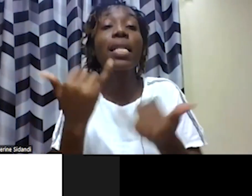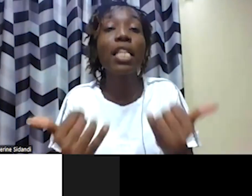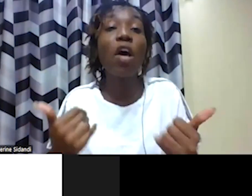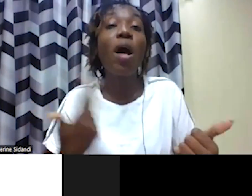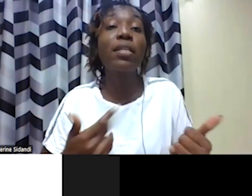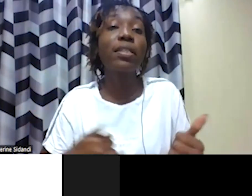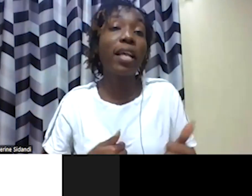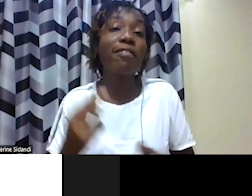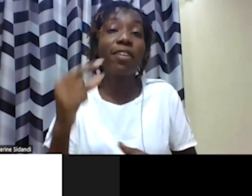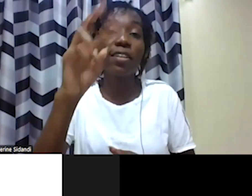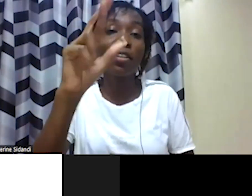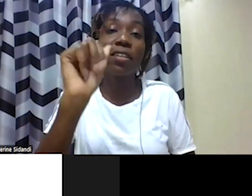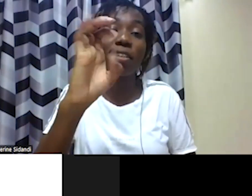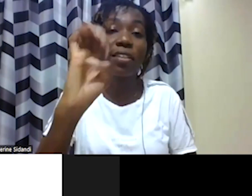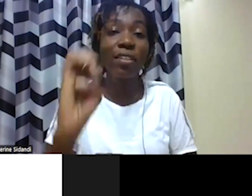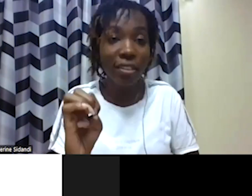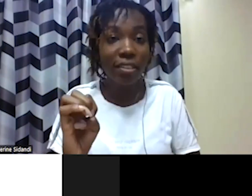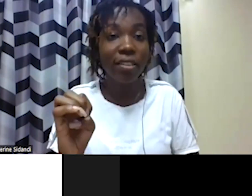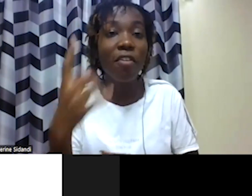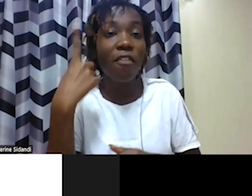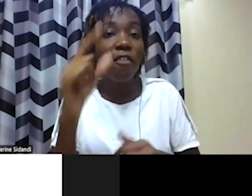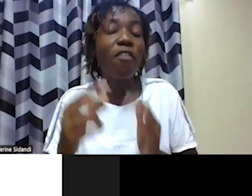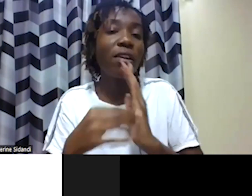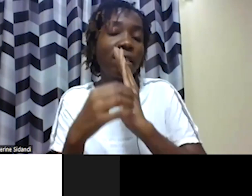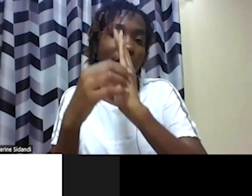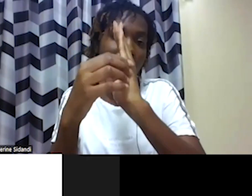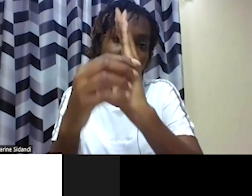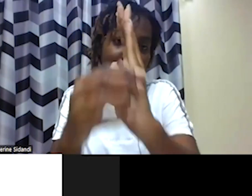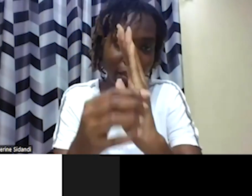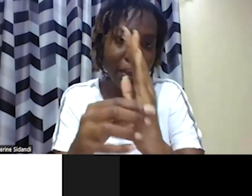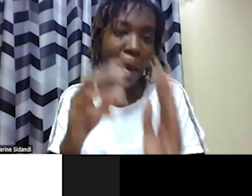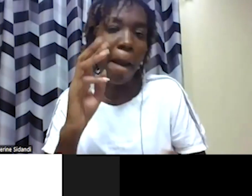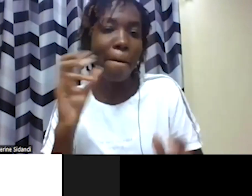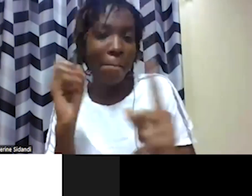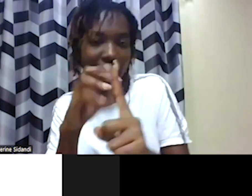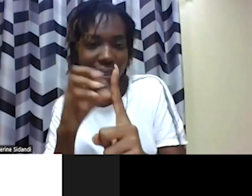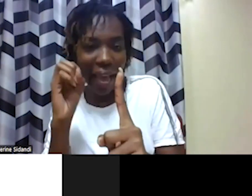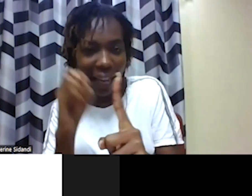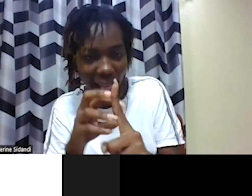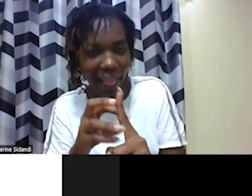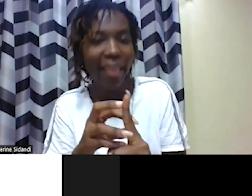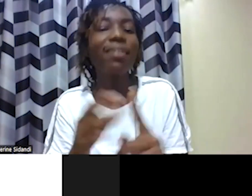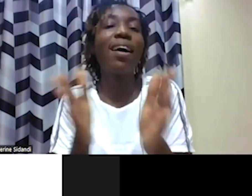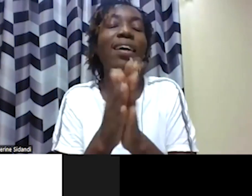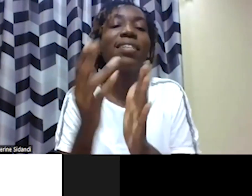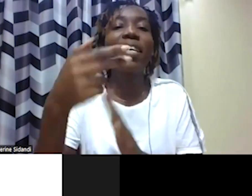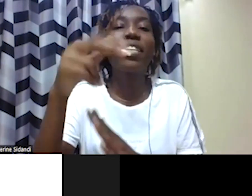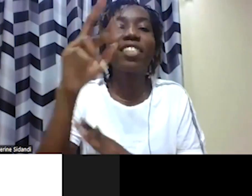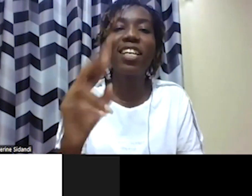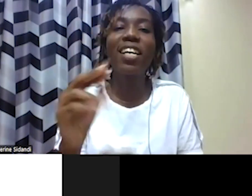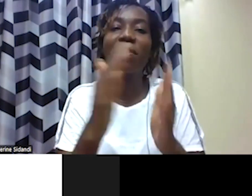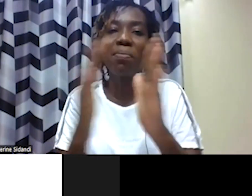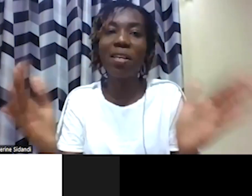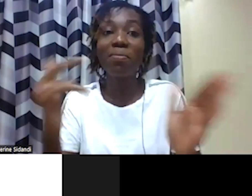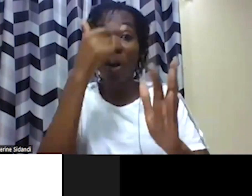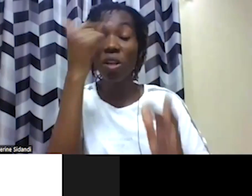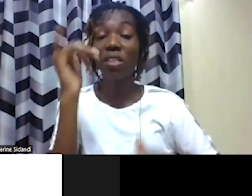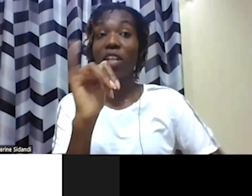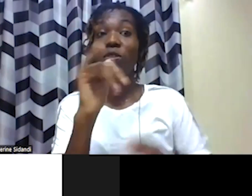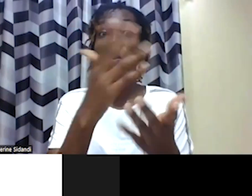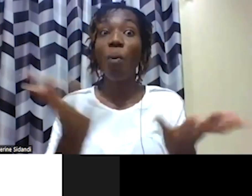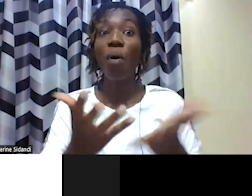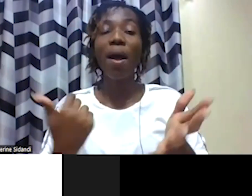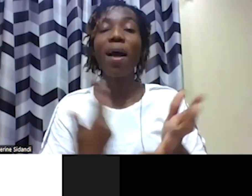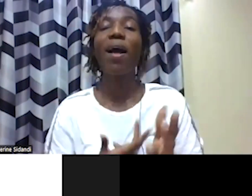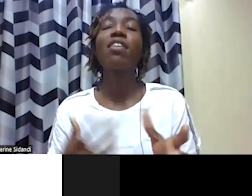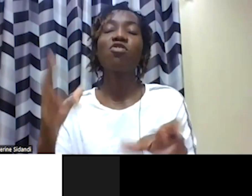grace of leadership, mentoring, and the HR space, because that's where we occupy,